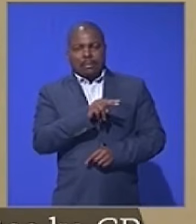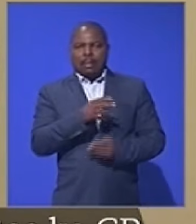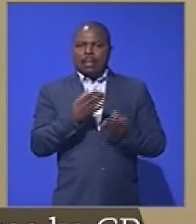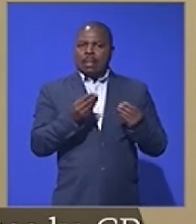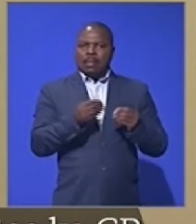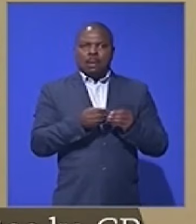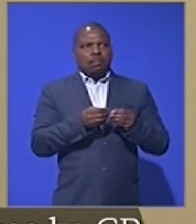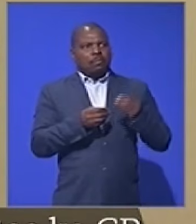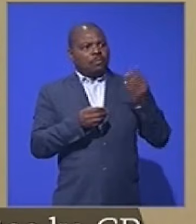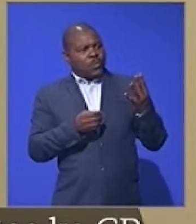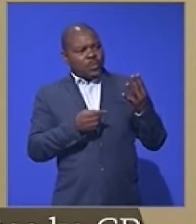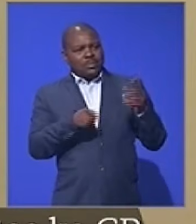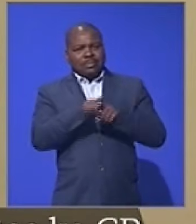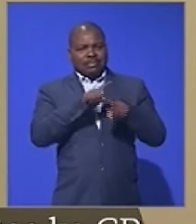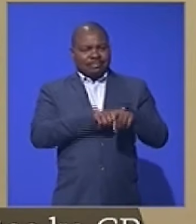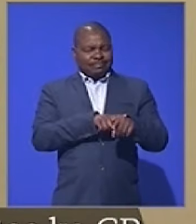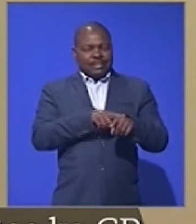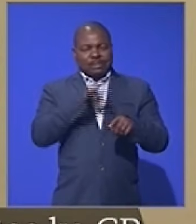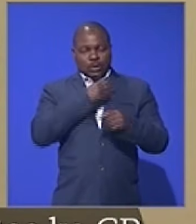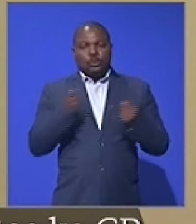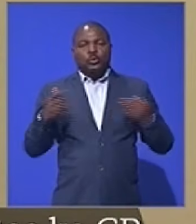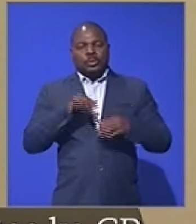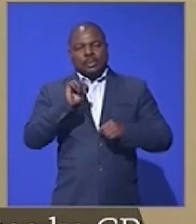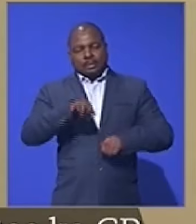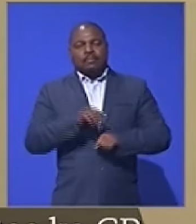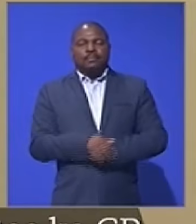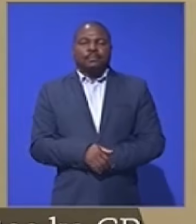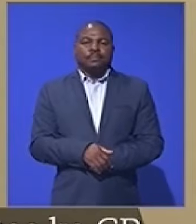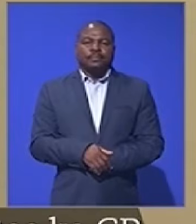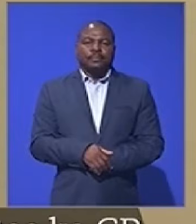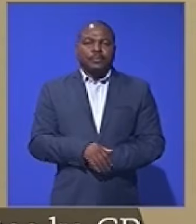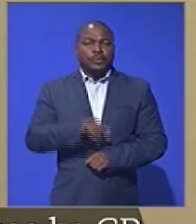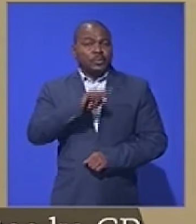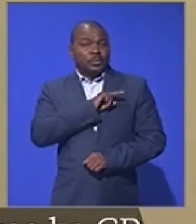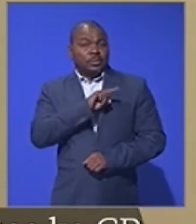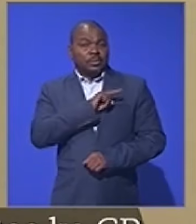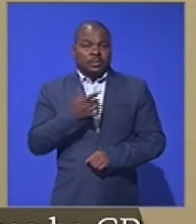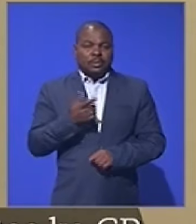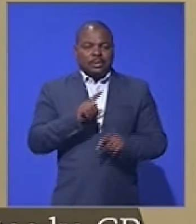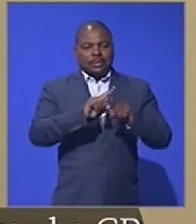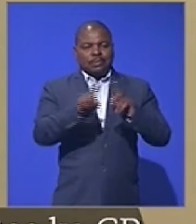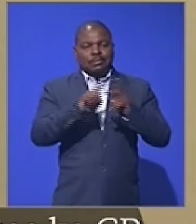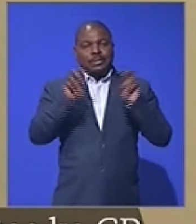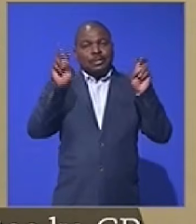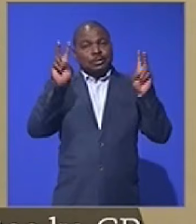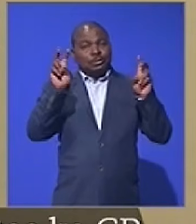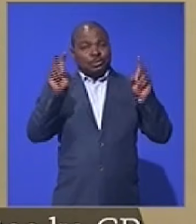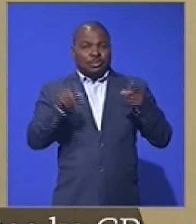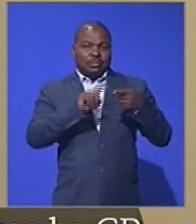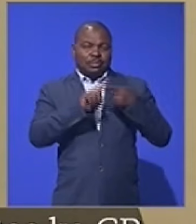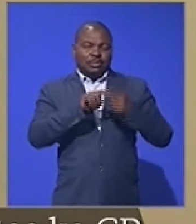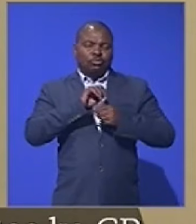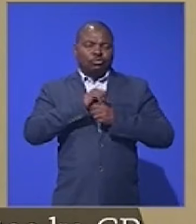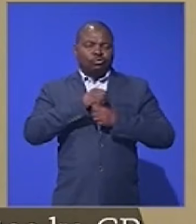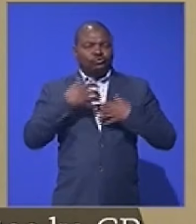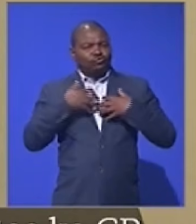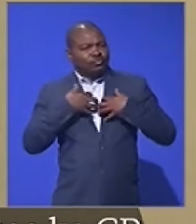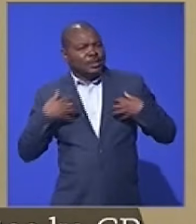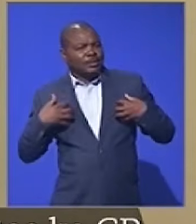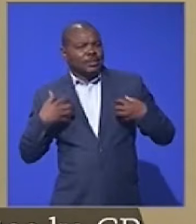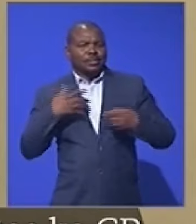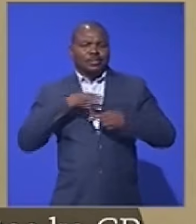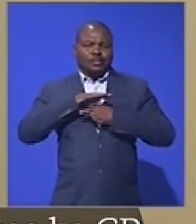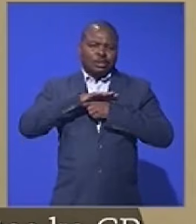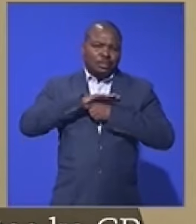a shock at the same time. So yeah, that's what I would say, because we are dealing with different issues here. We're dealing with stress, we're dealing with